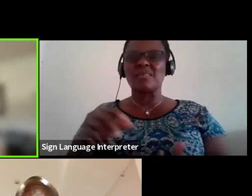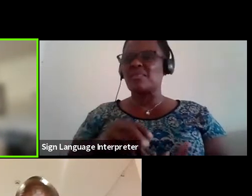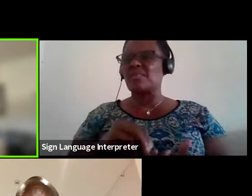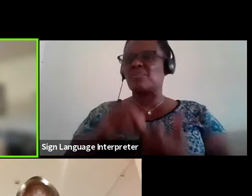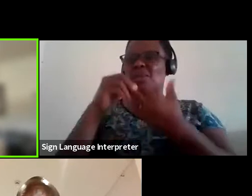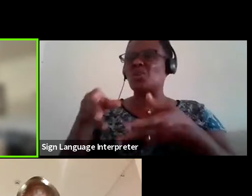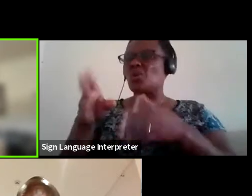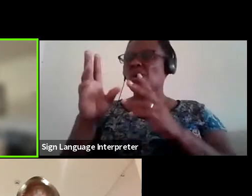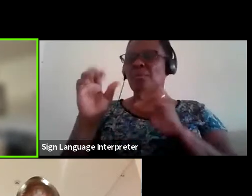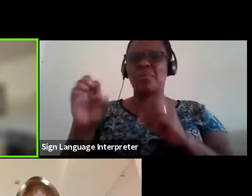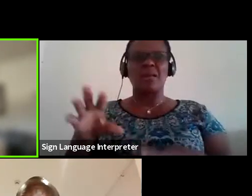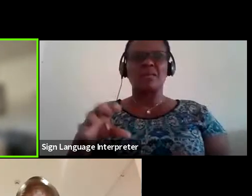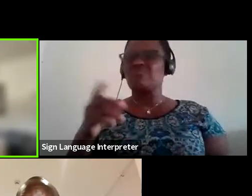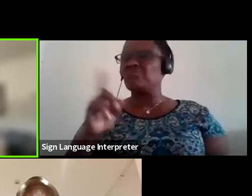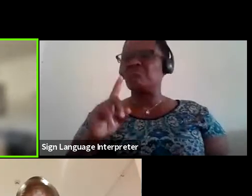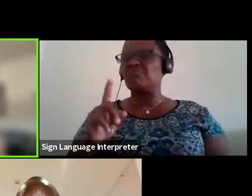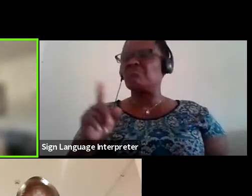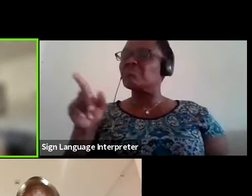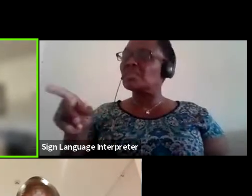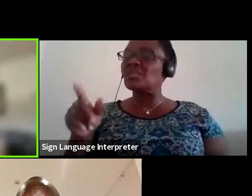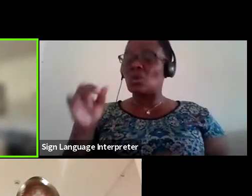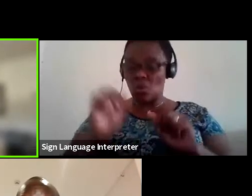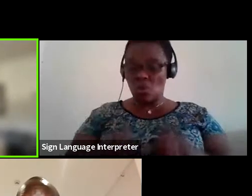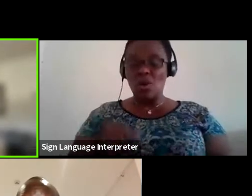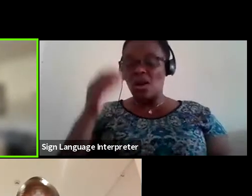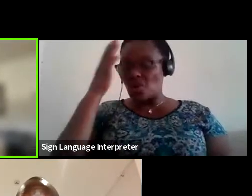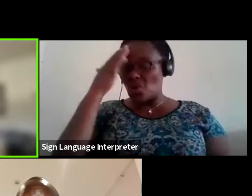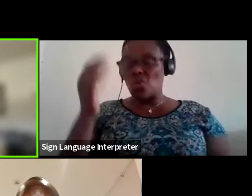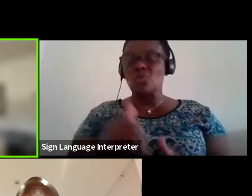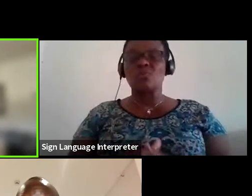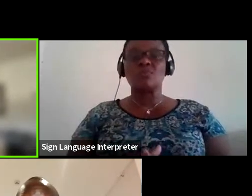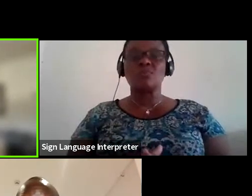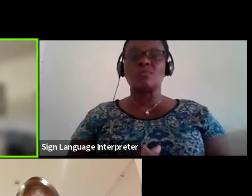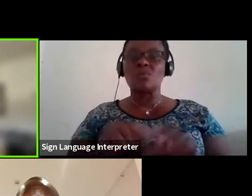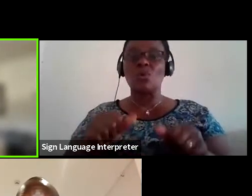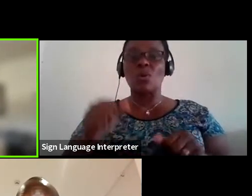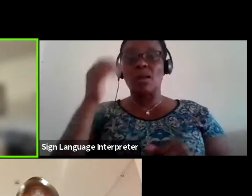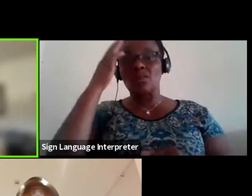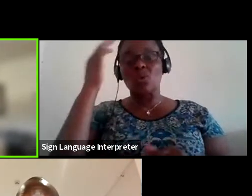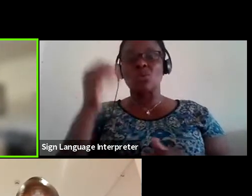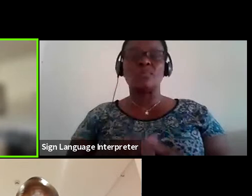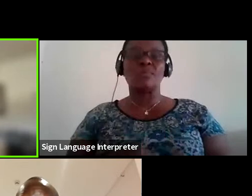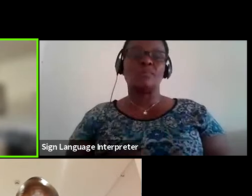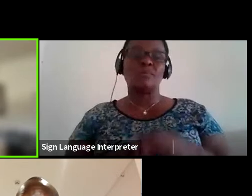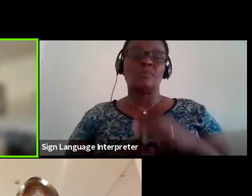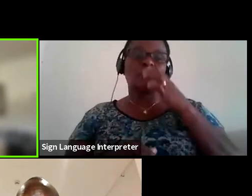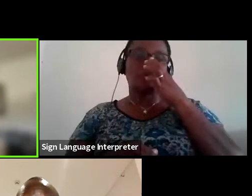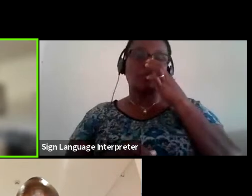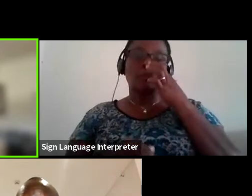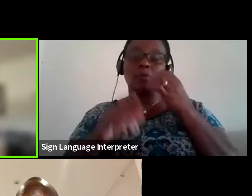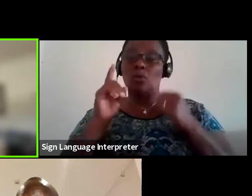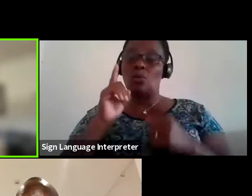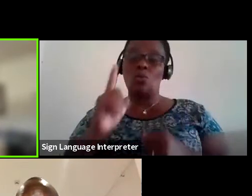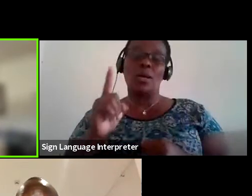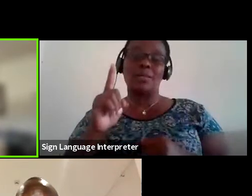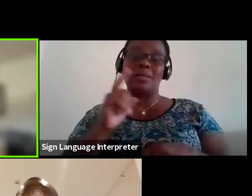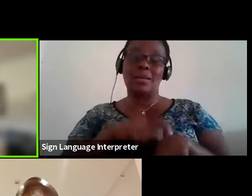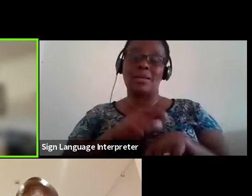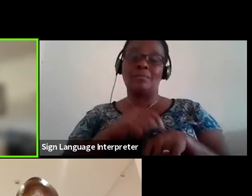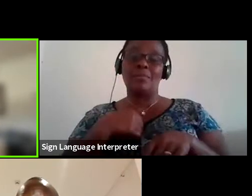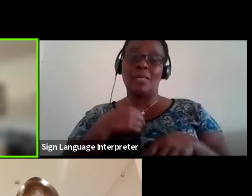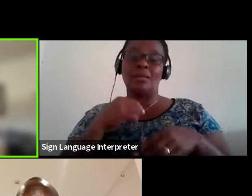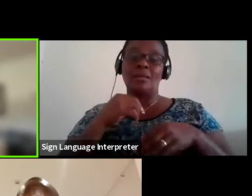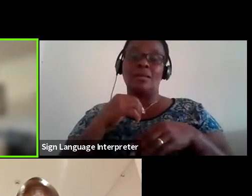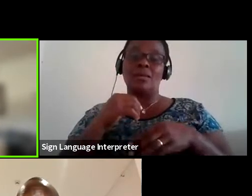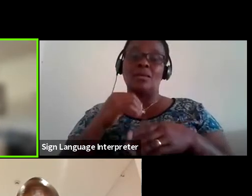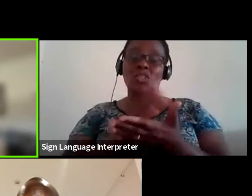it. They let you know that they are following you. In one case, I shared a story on my social media platform of a